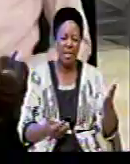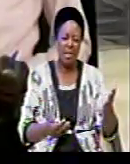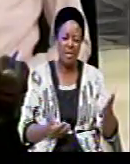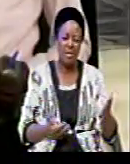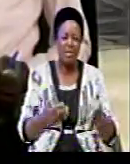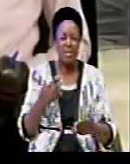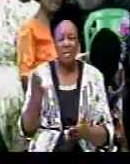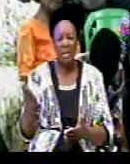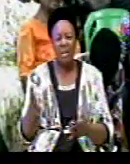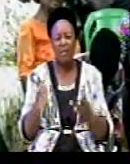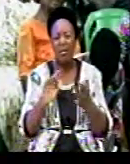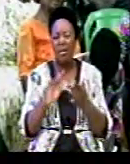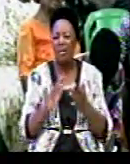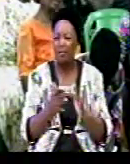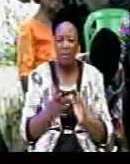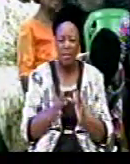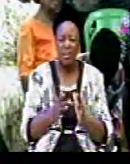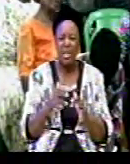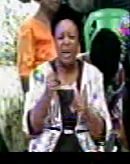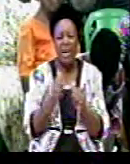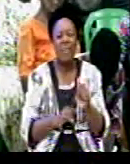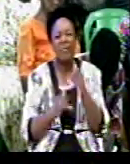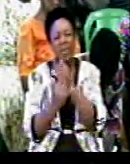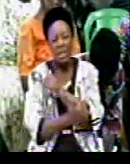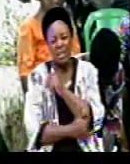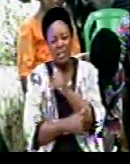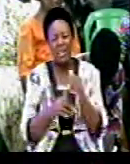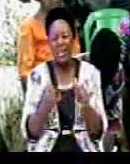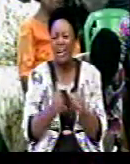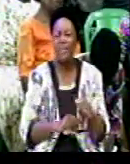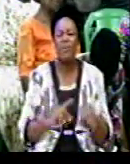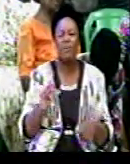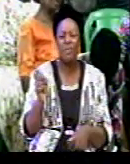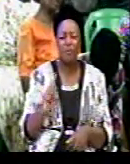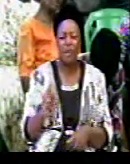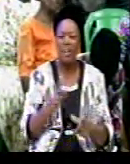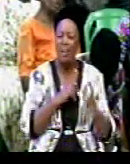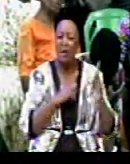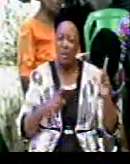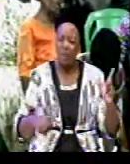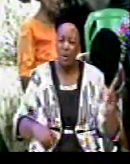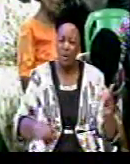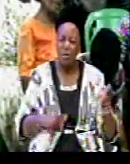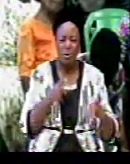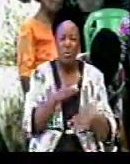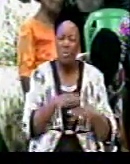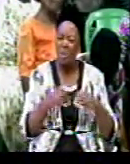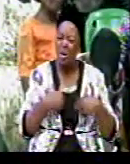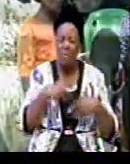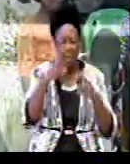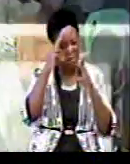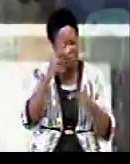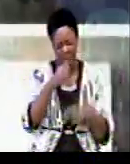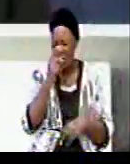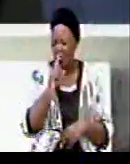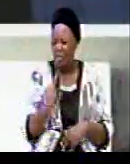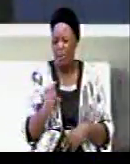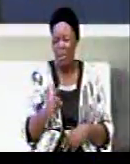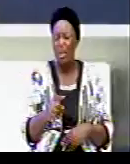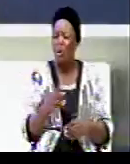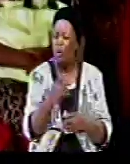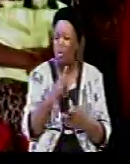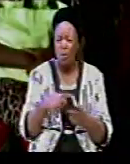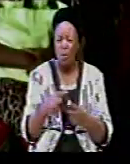name. Thank you, Lord. Thank you, Lord. Thank you, Lord. In Jesus' name,